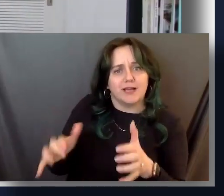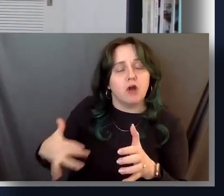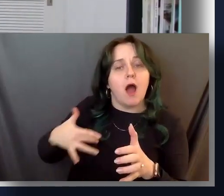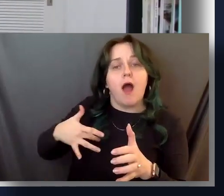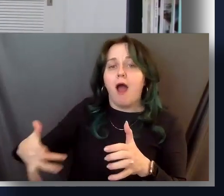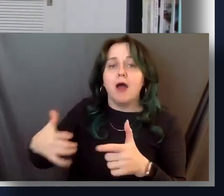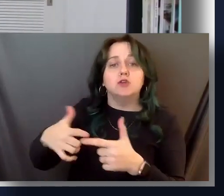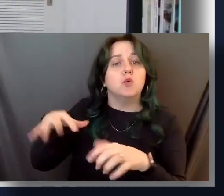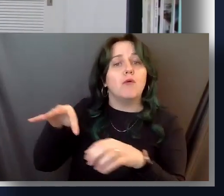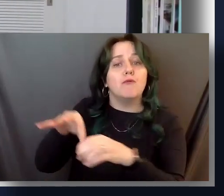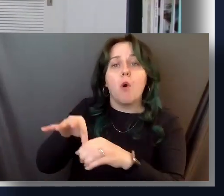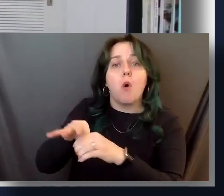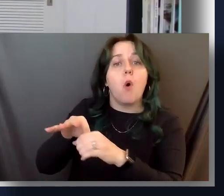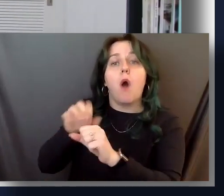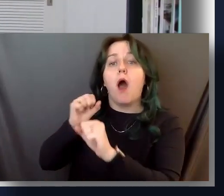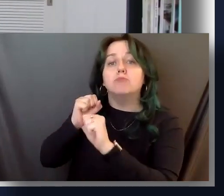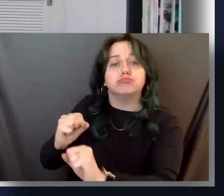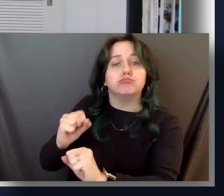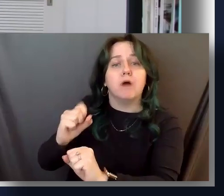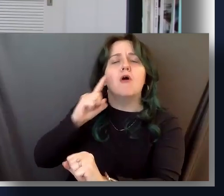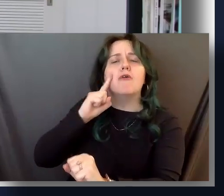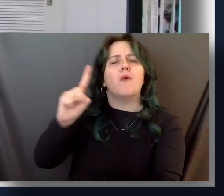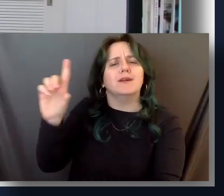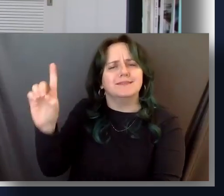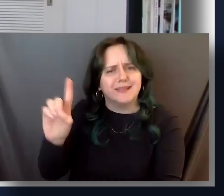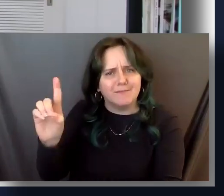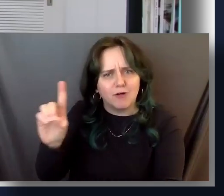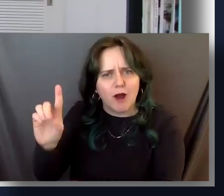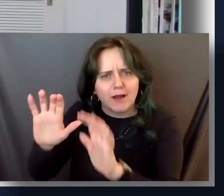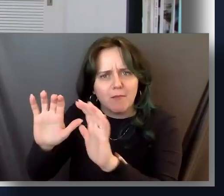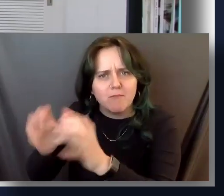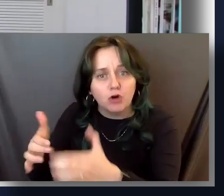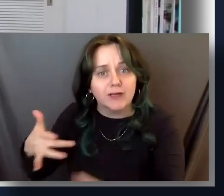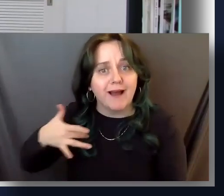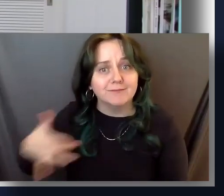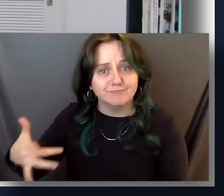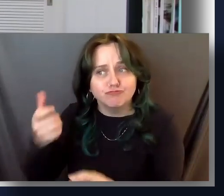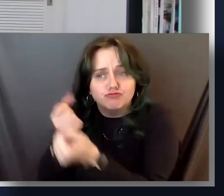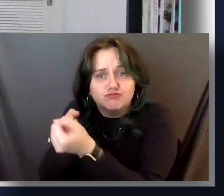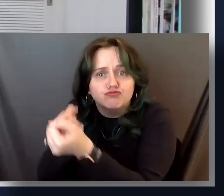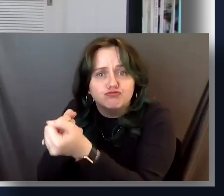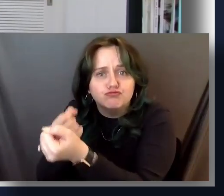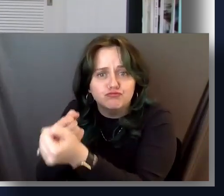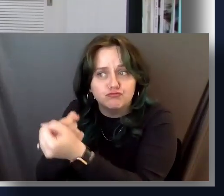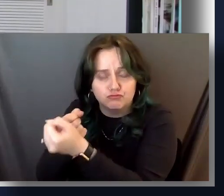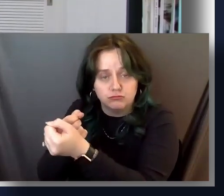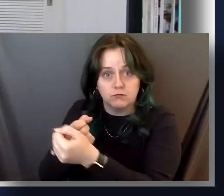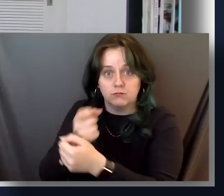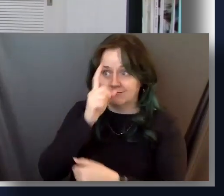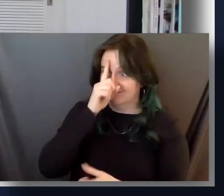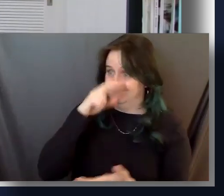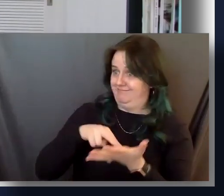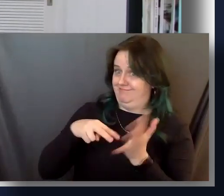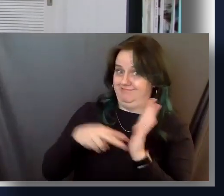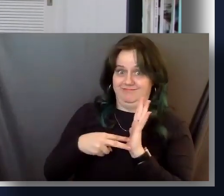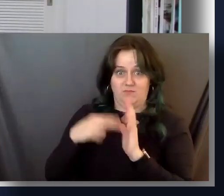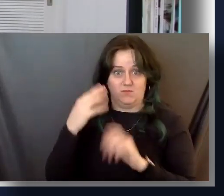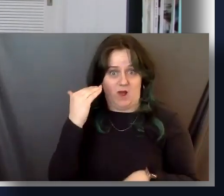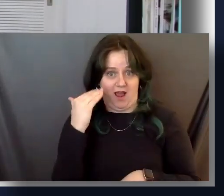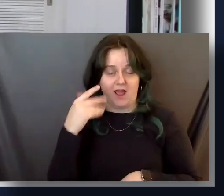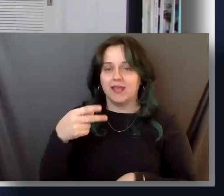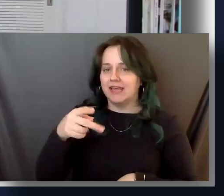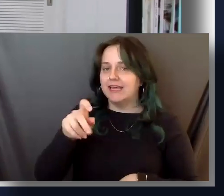population here votes very heavily for the Democratic Party. And they do this in large